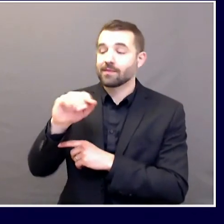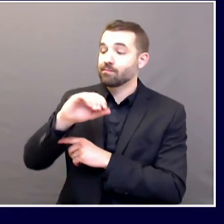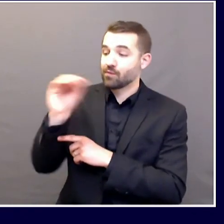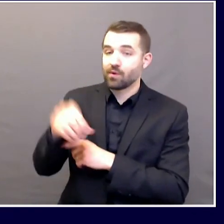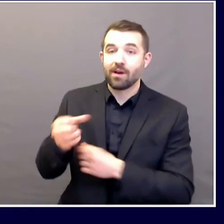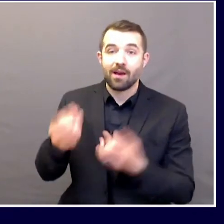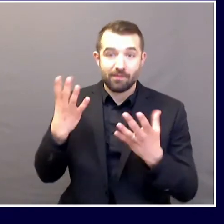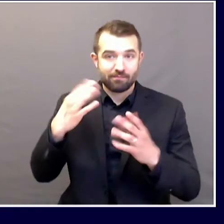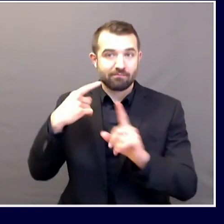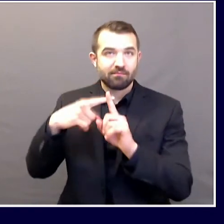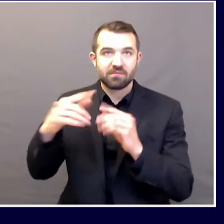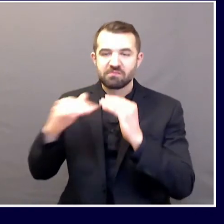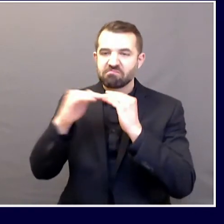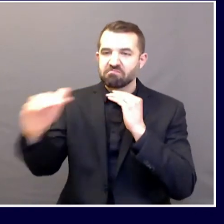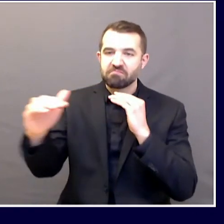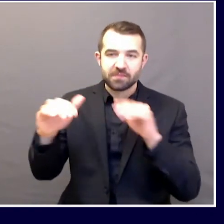at